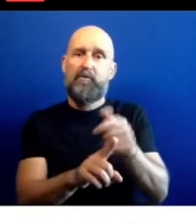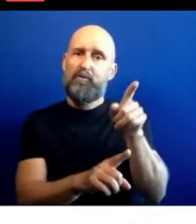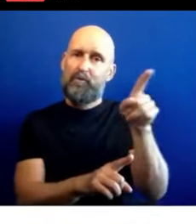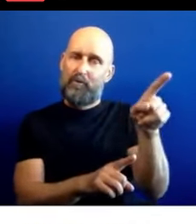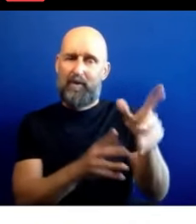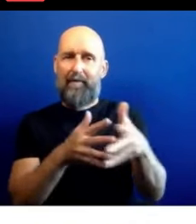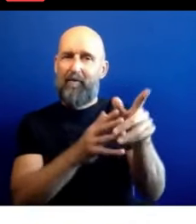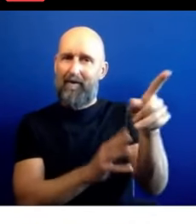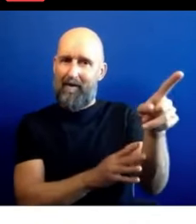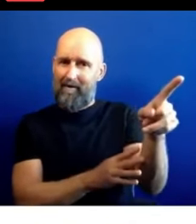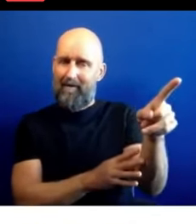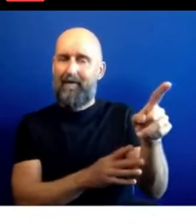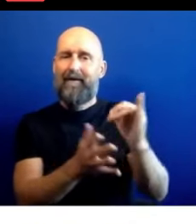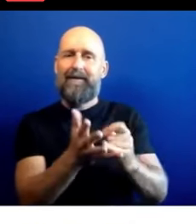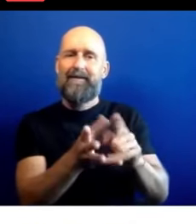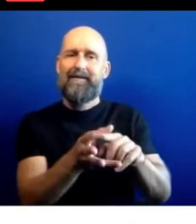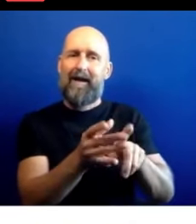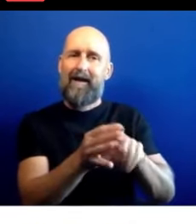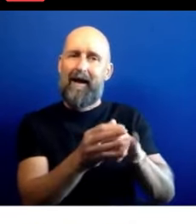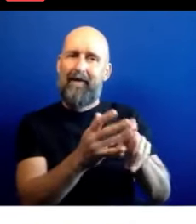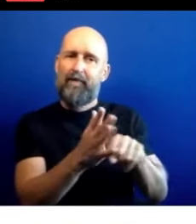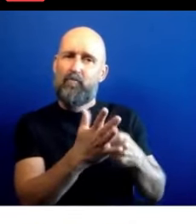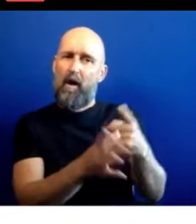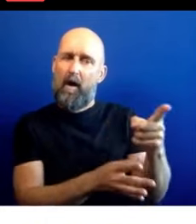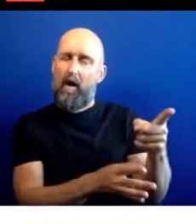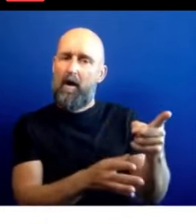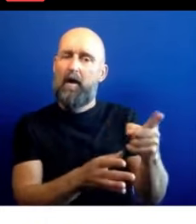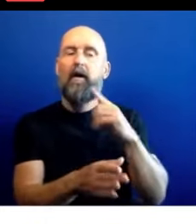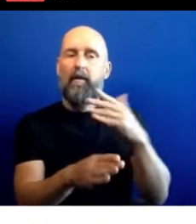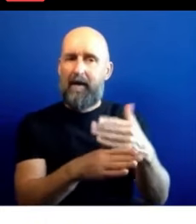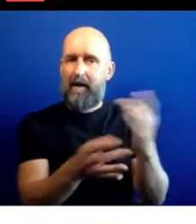America and SAG-AFTRA members who are taking action.